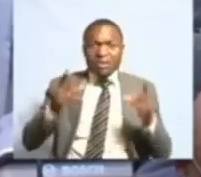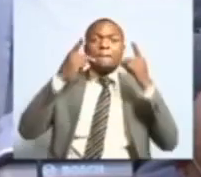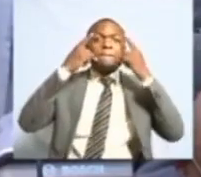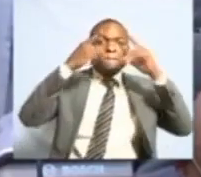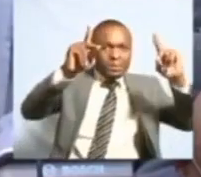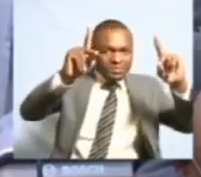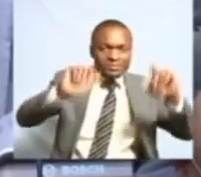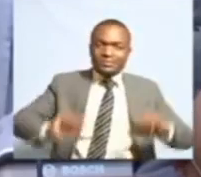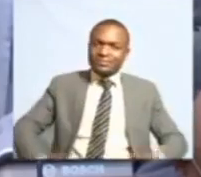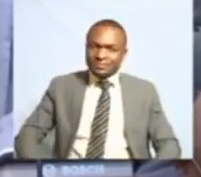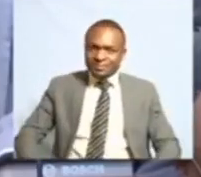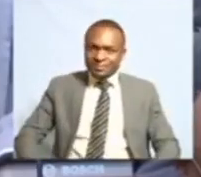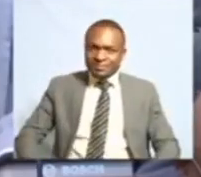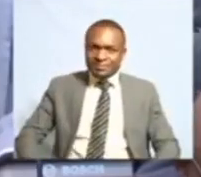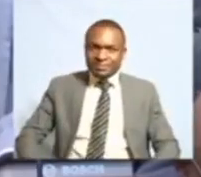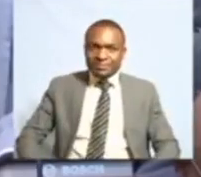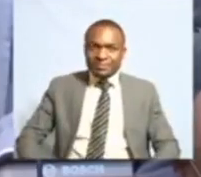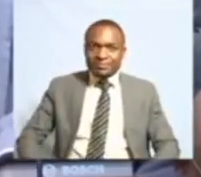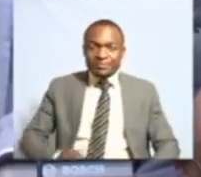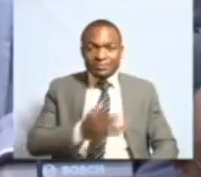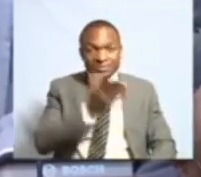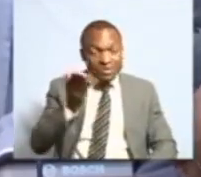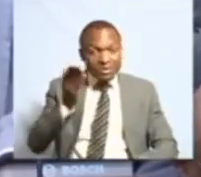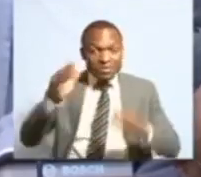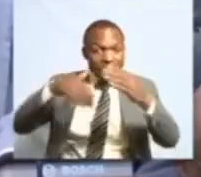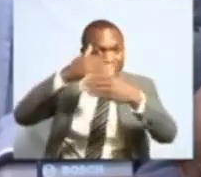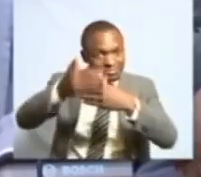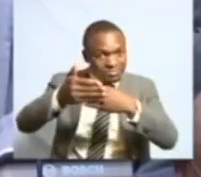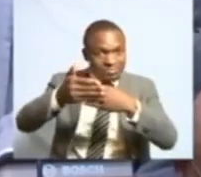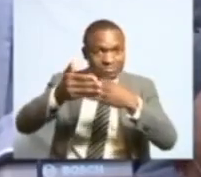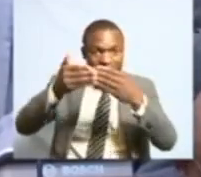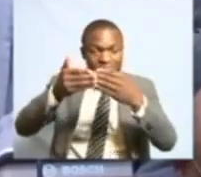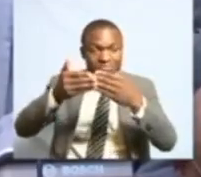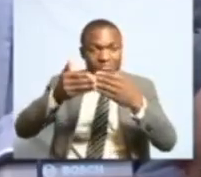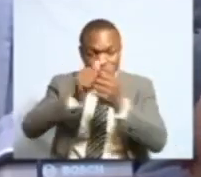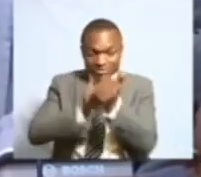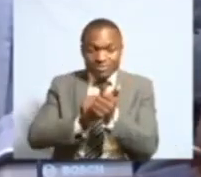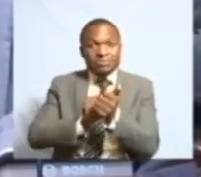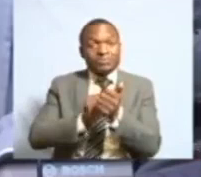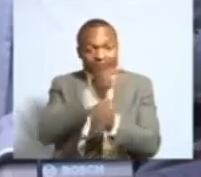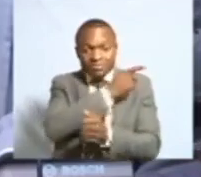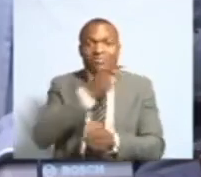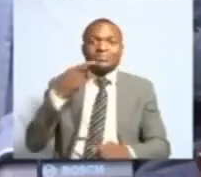publicly to the detriment of this august house?